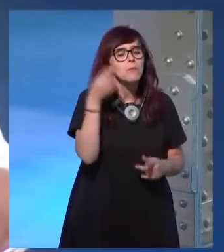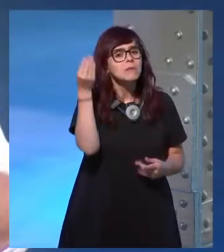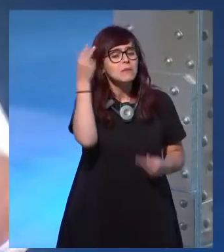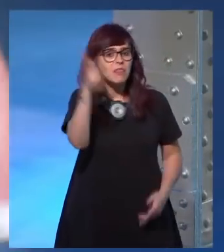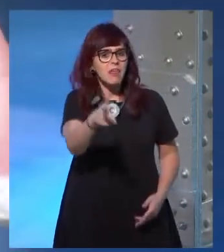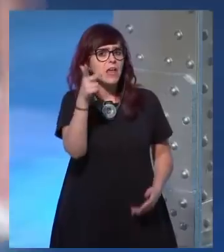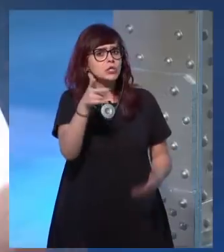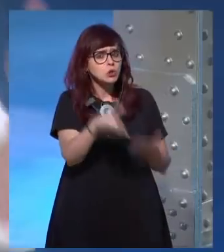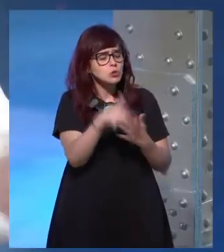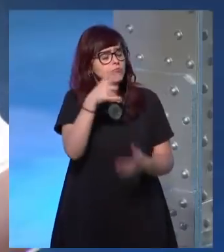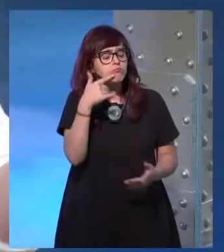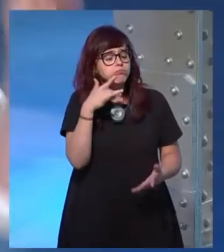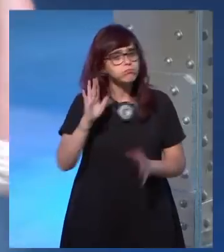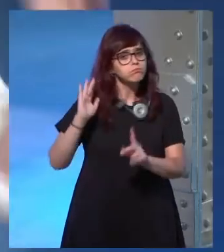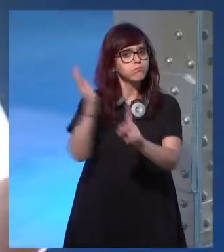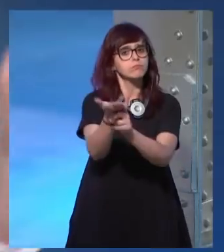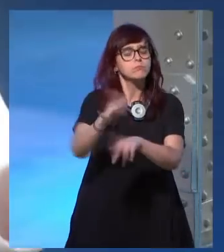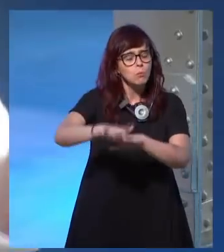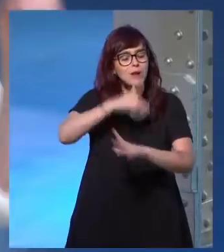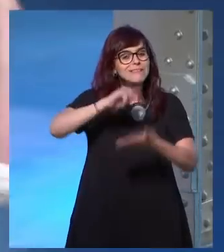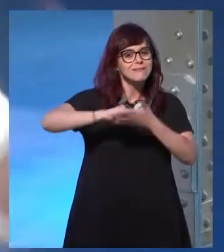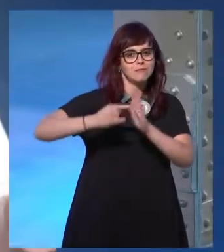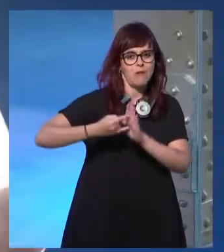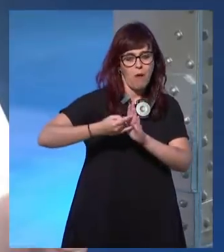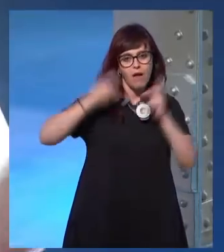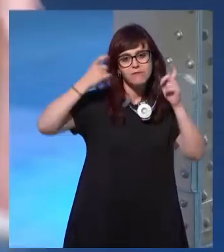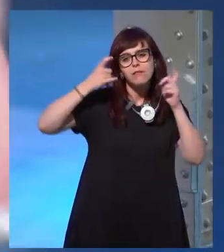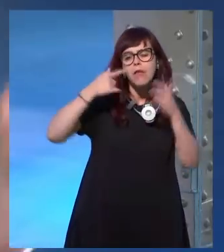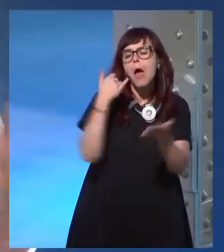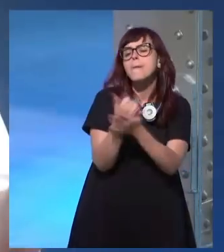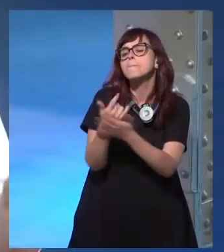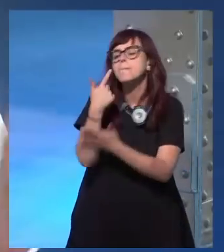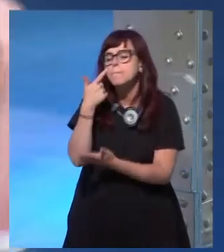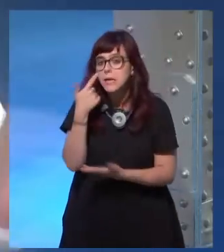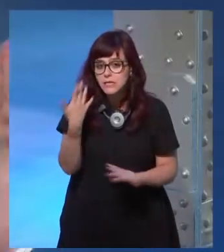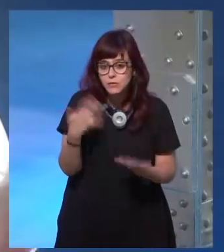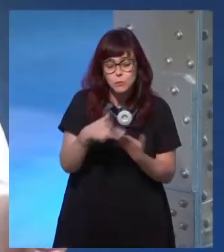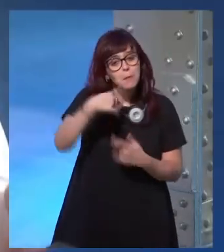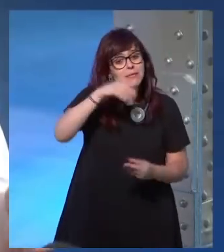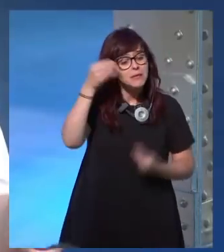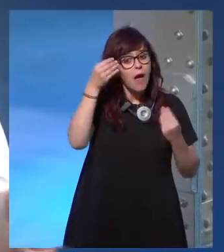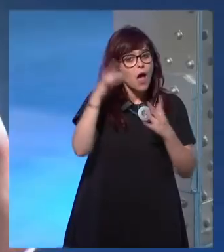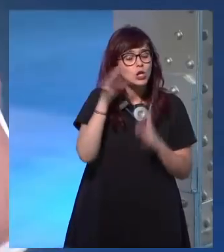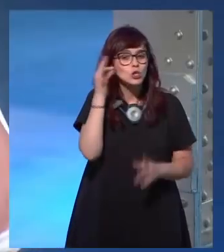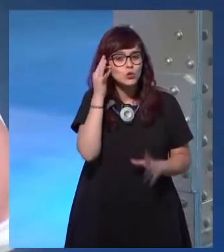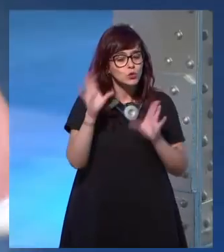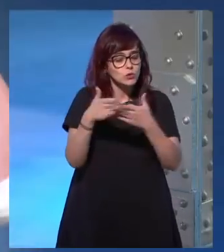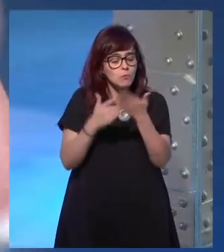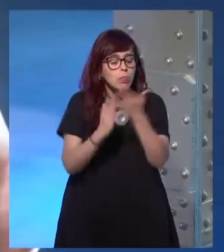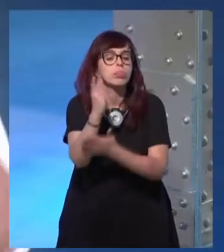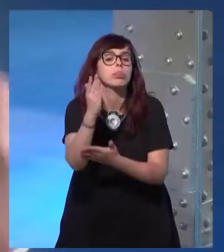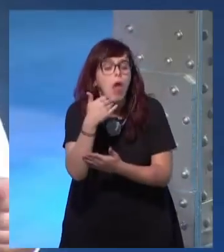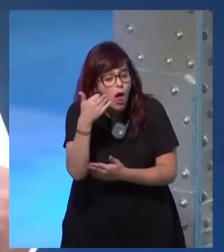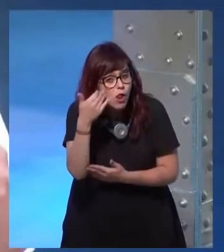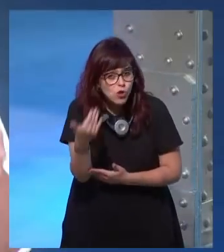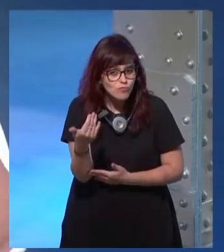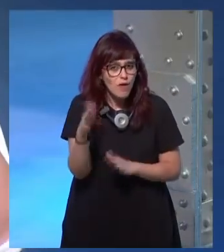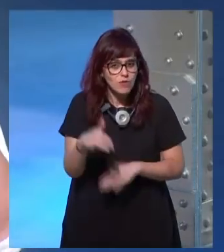long time. No one put the brakes on it. No one said this harassment is wrong. There were